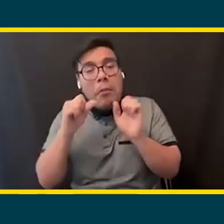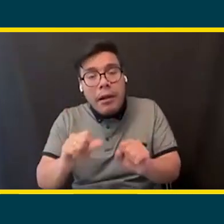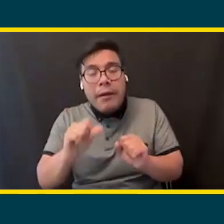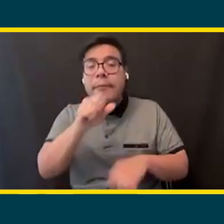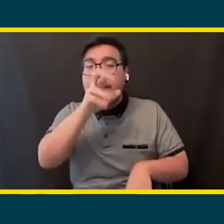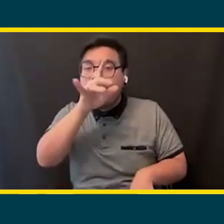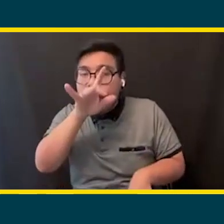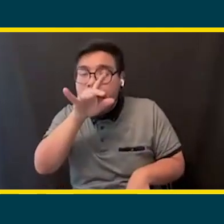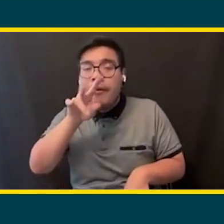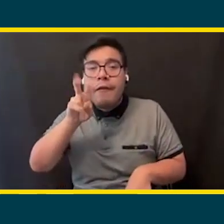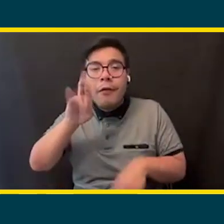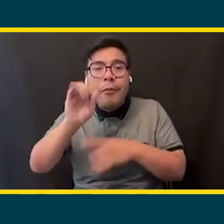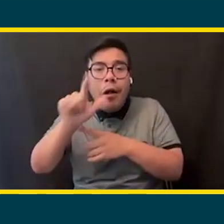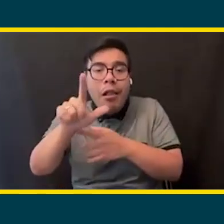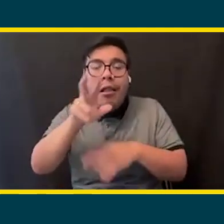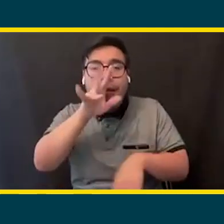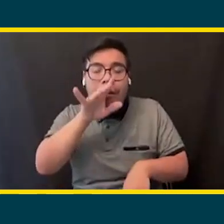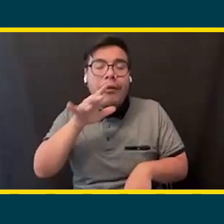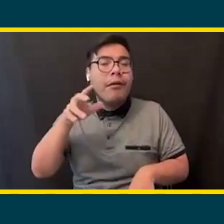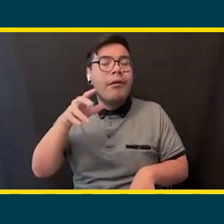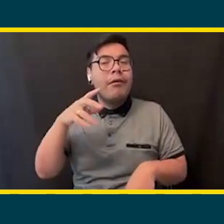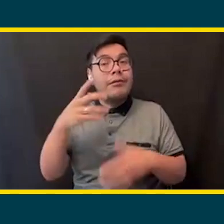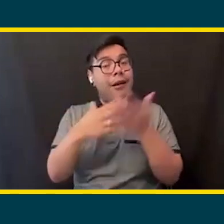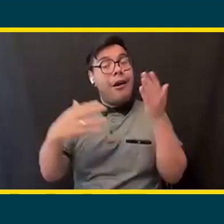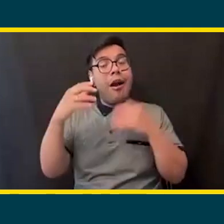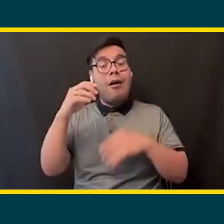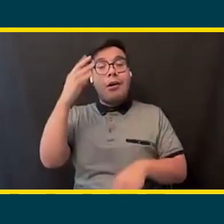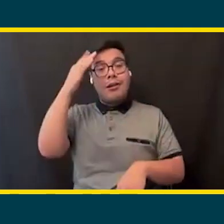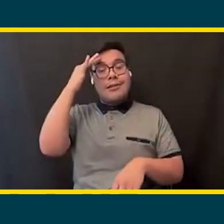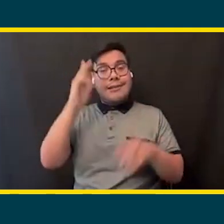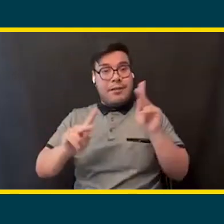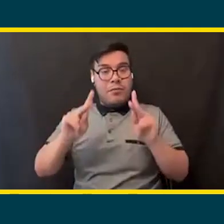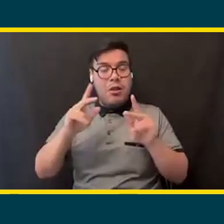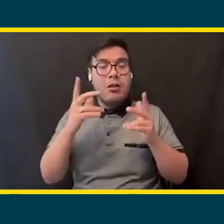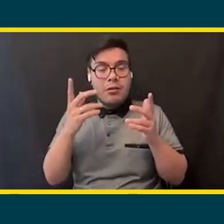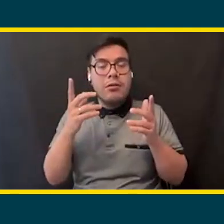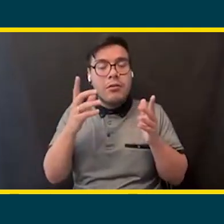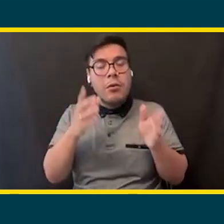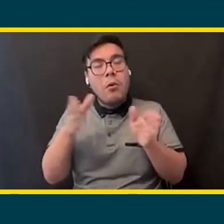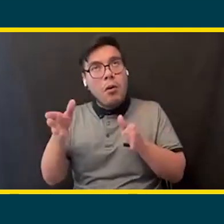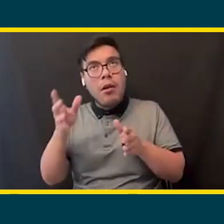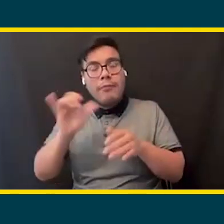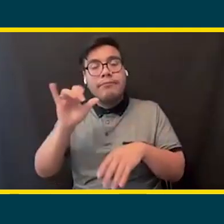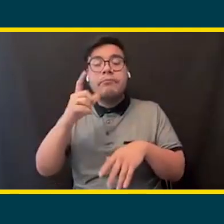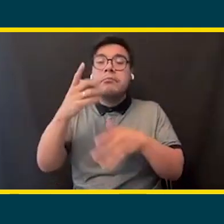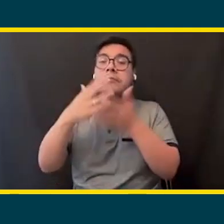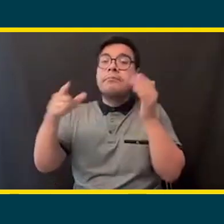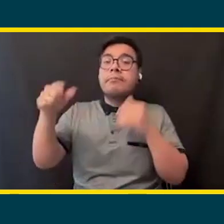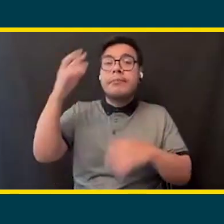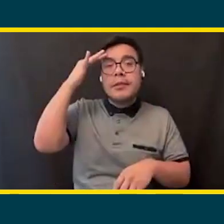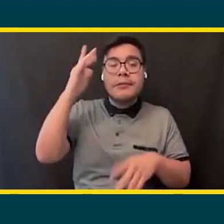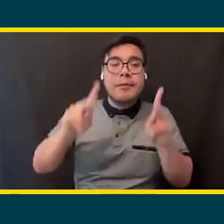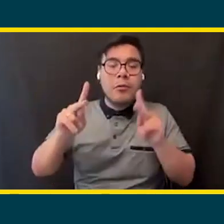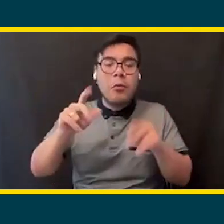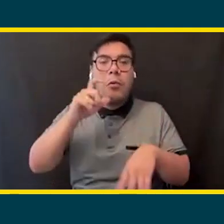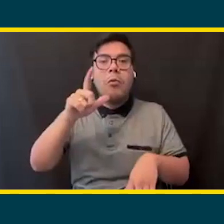too. So some autistic people, especially people who are low masking, would have like loud